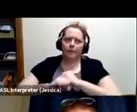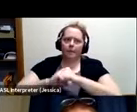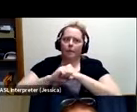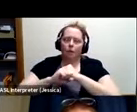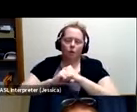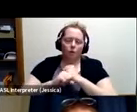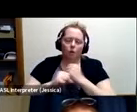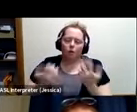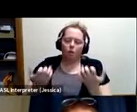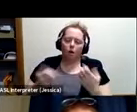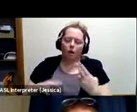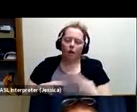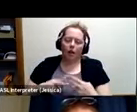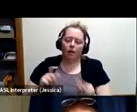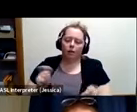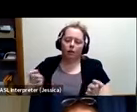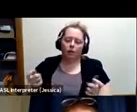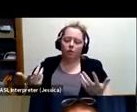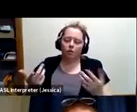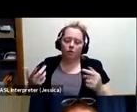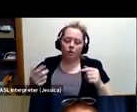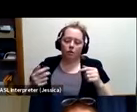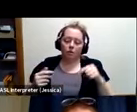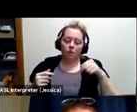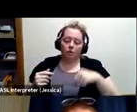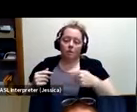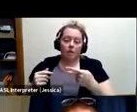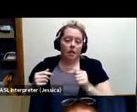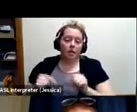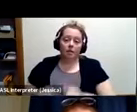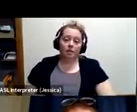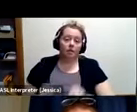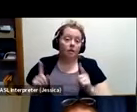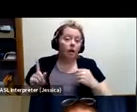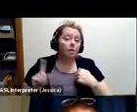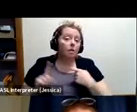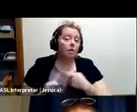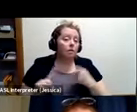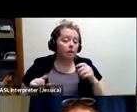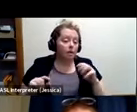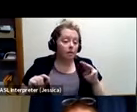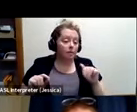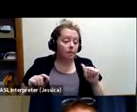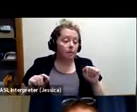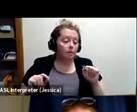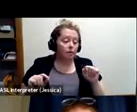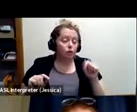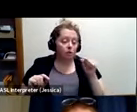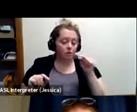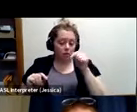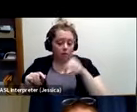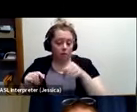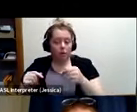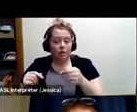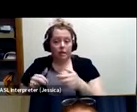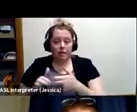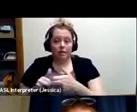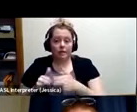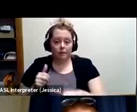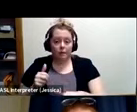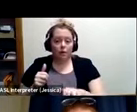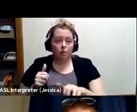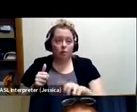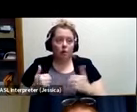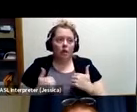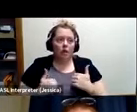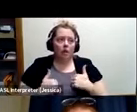it's really different here in Pennsylvania. I'm from Massachusetts, and it can be really, really difficult here, especially if you live in a rural area, to